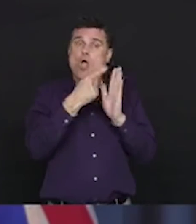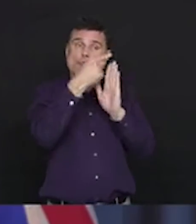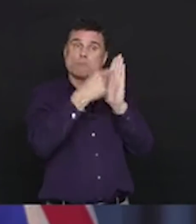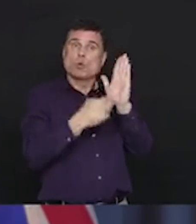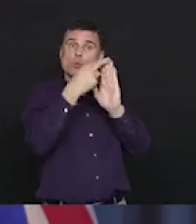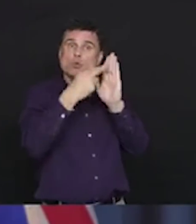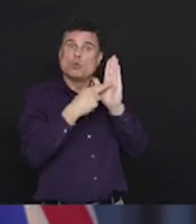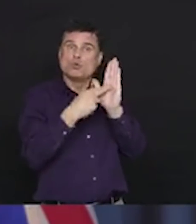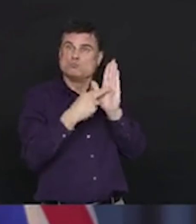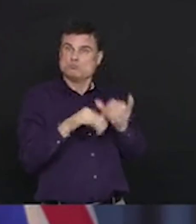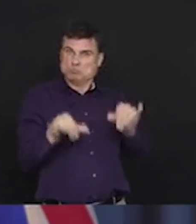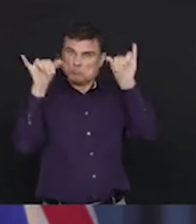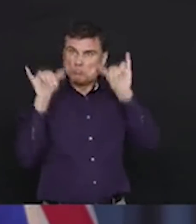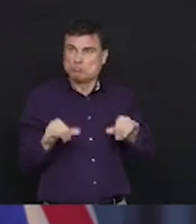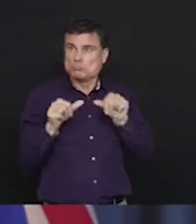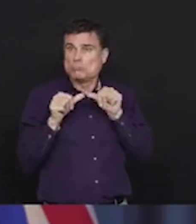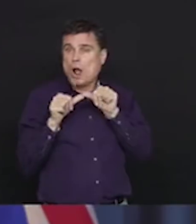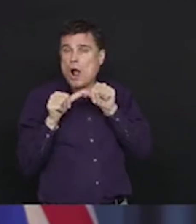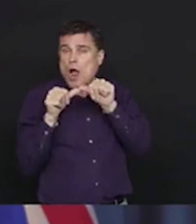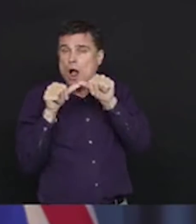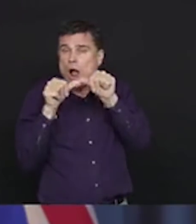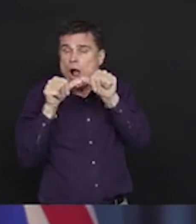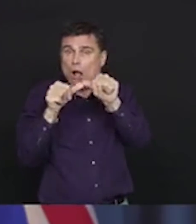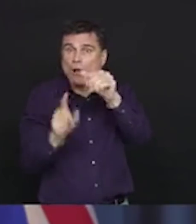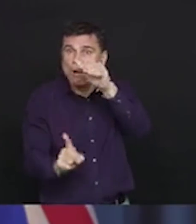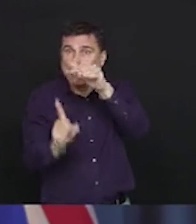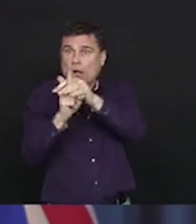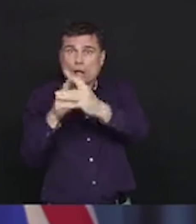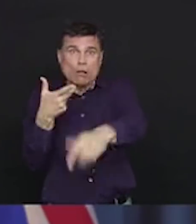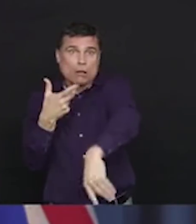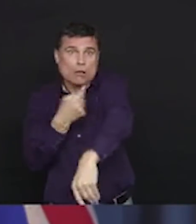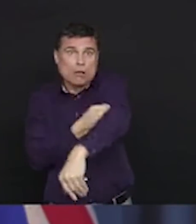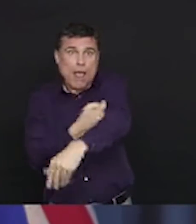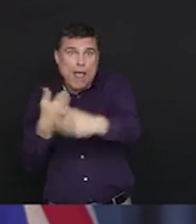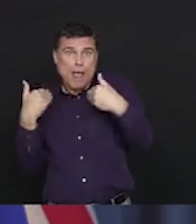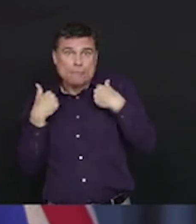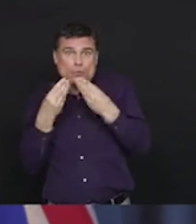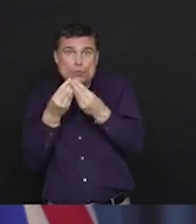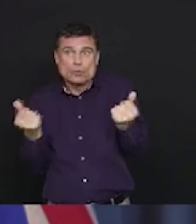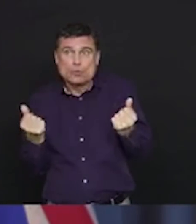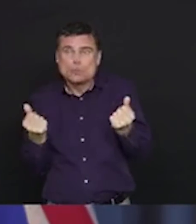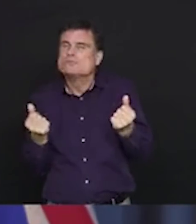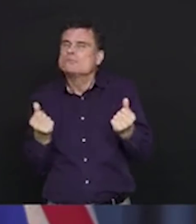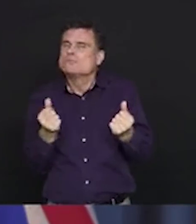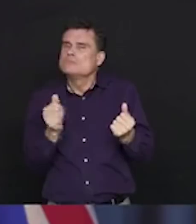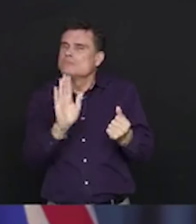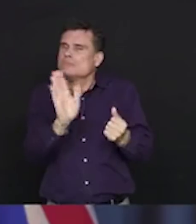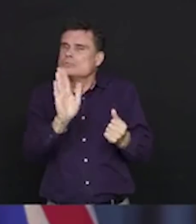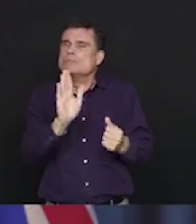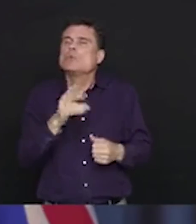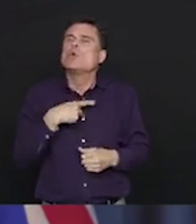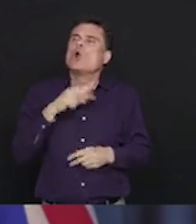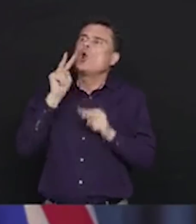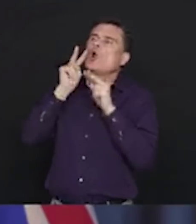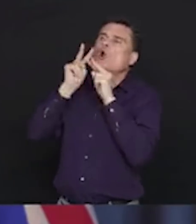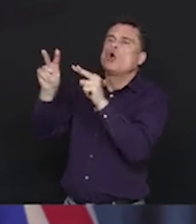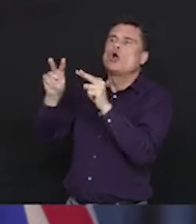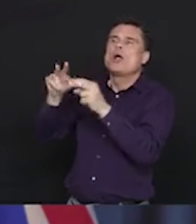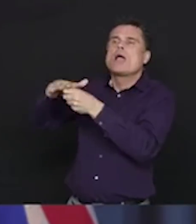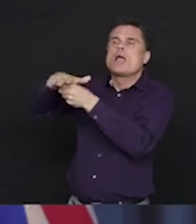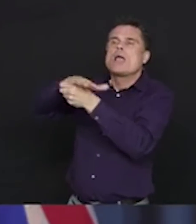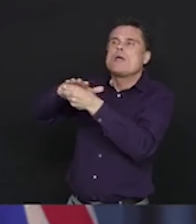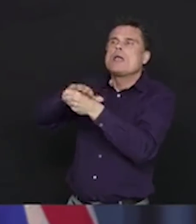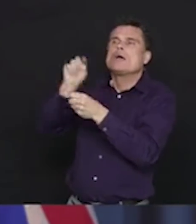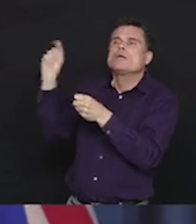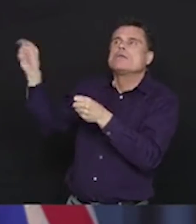we've seen that, the infectious disease outbreaks do come in waves. They don't just continually there's many